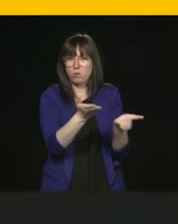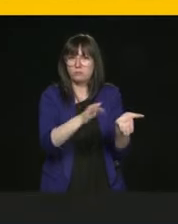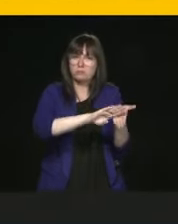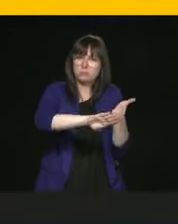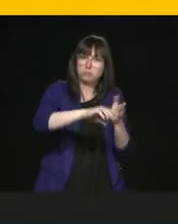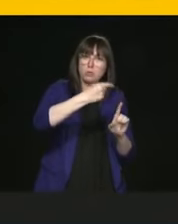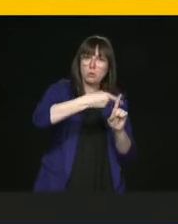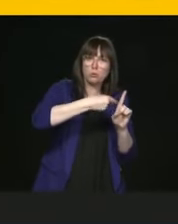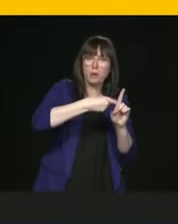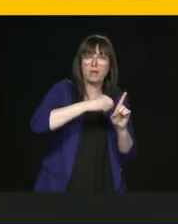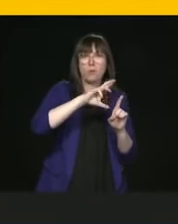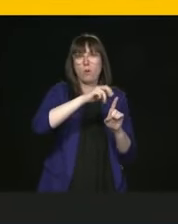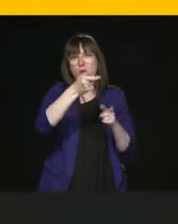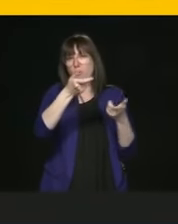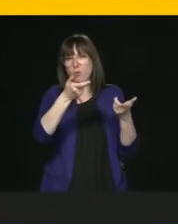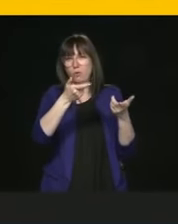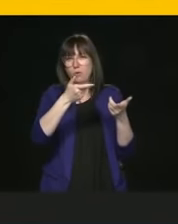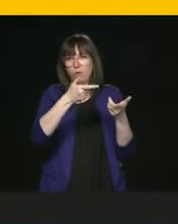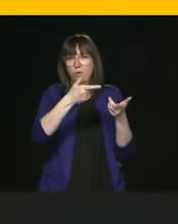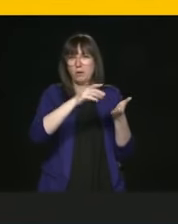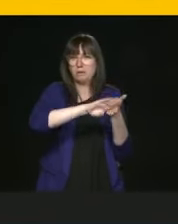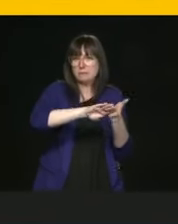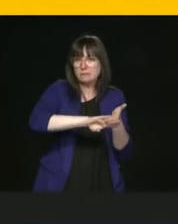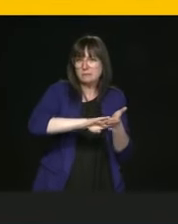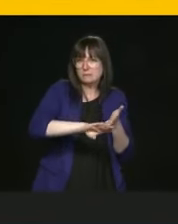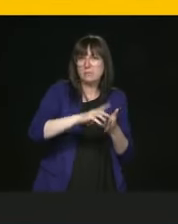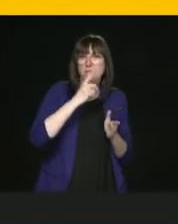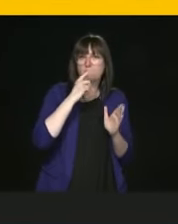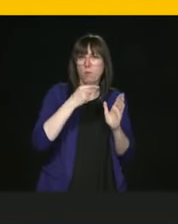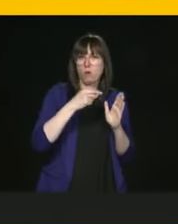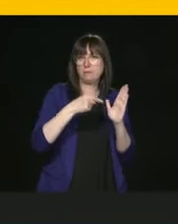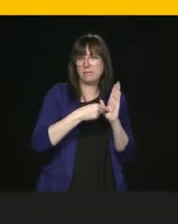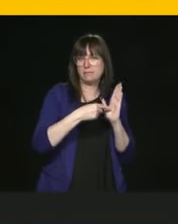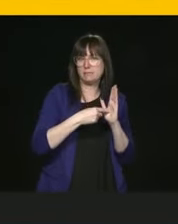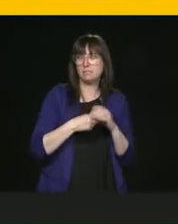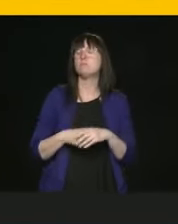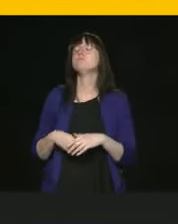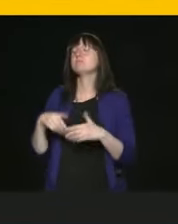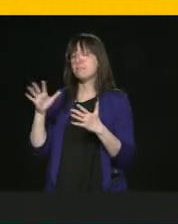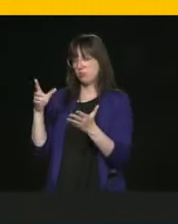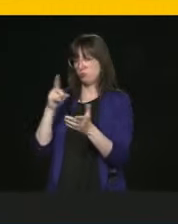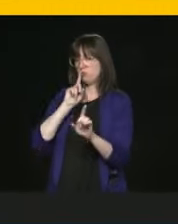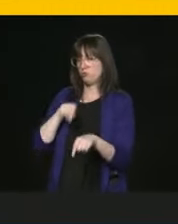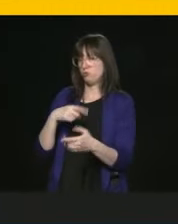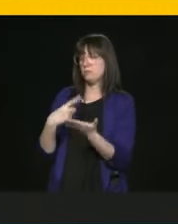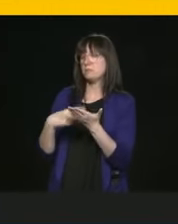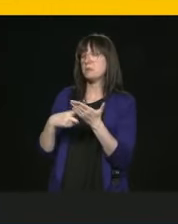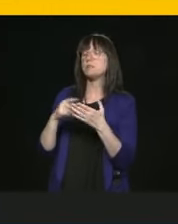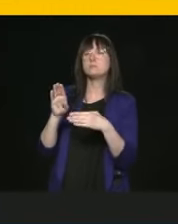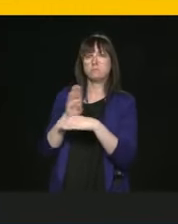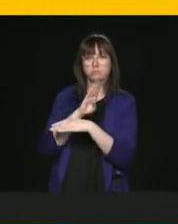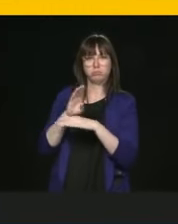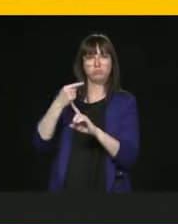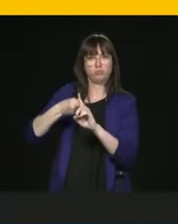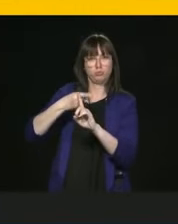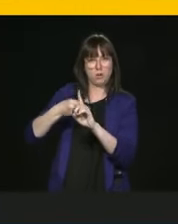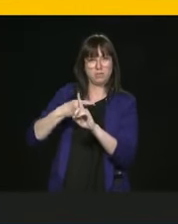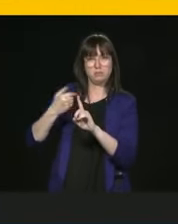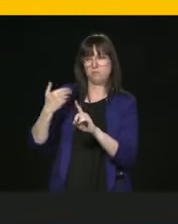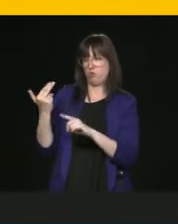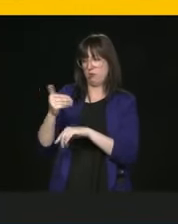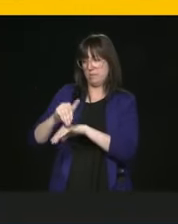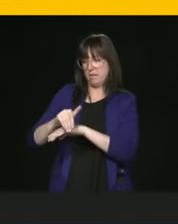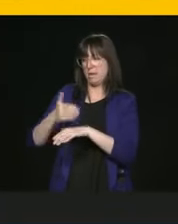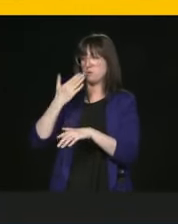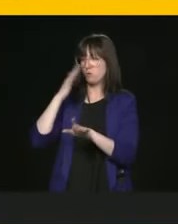with the provinces? We have discussed the issue of commercial rent with the provinces. I had a good conversation with them on Thursday evening where this